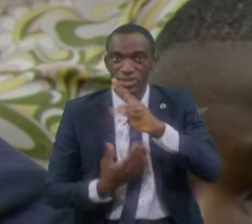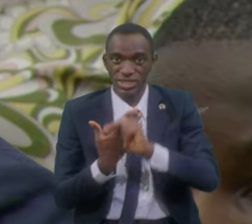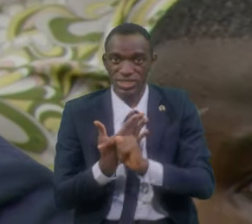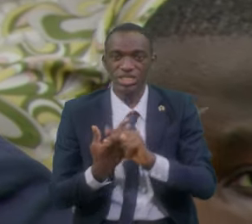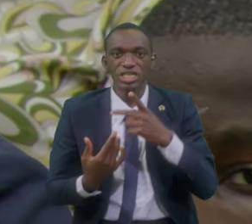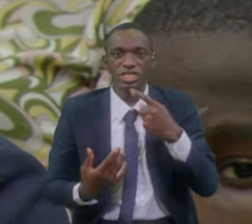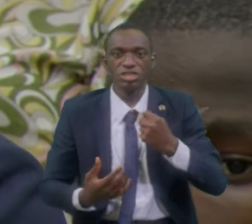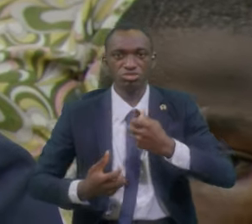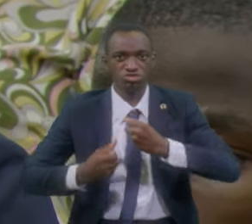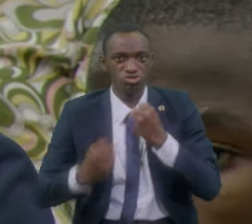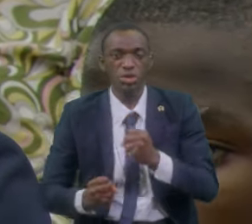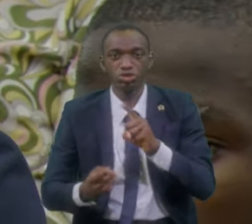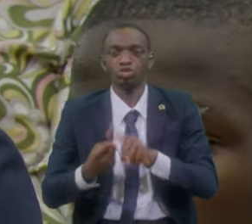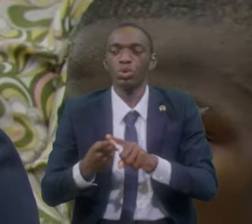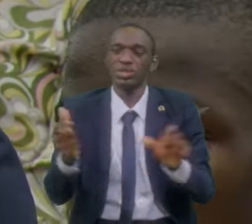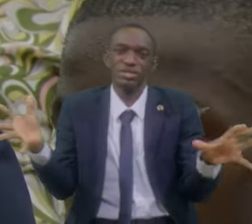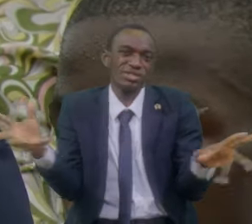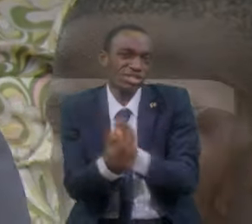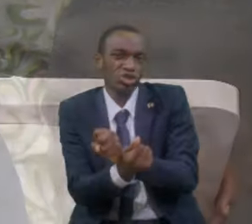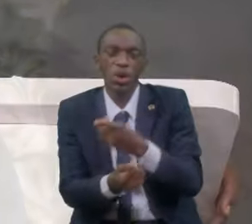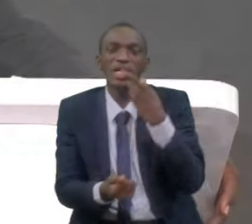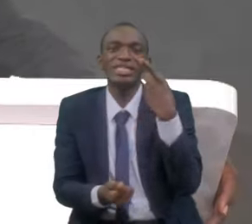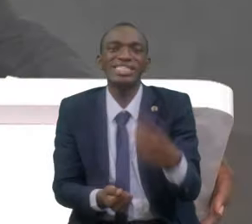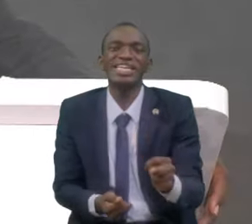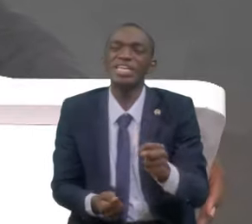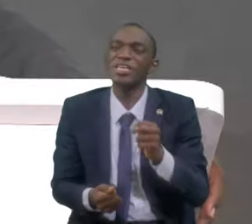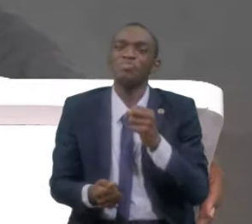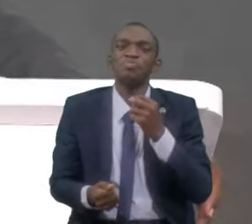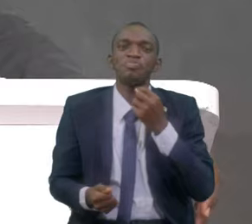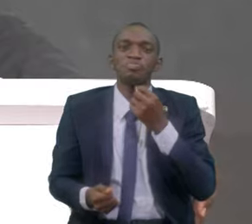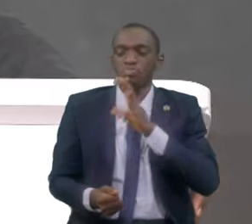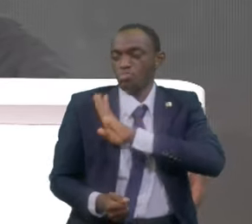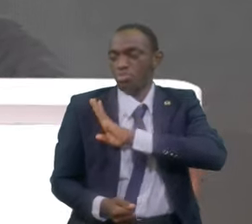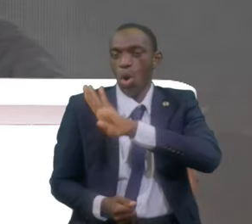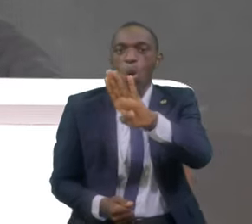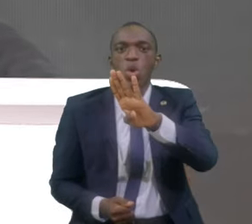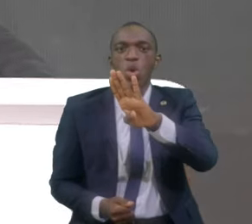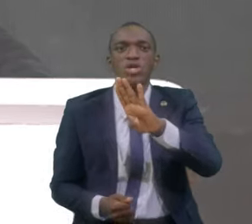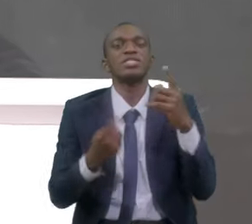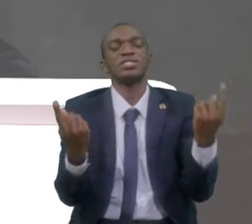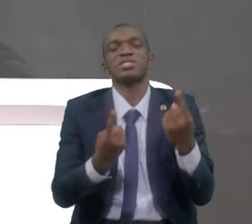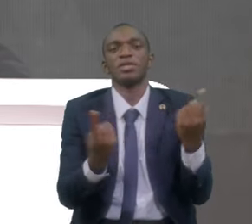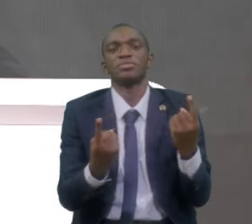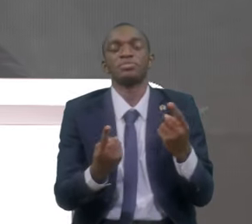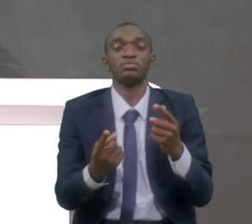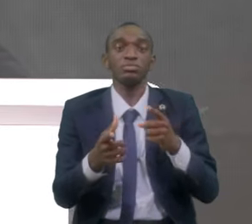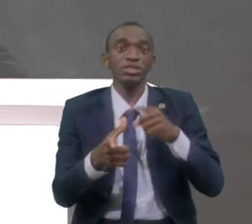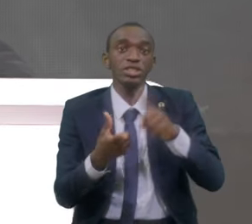brazen sacrilege. There is the faithfulness that